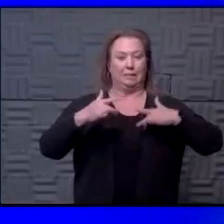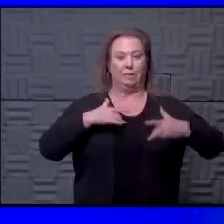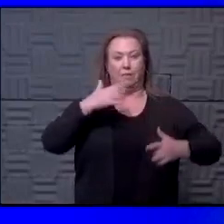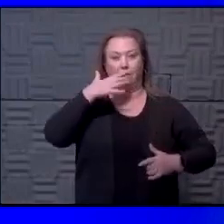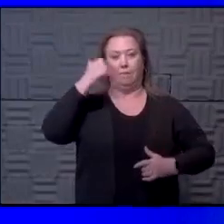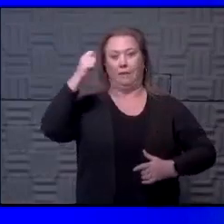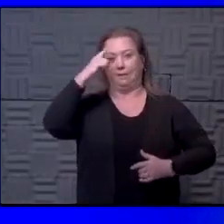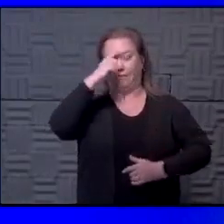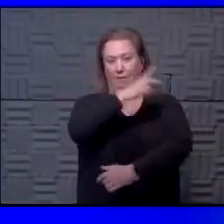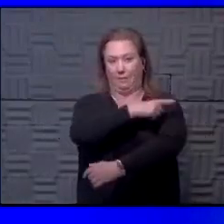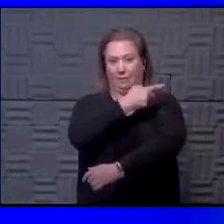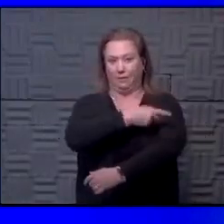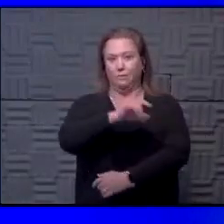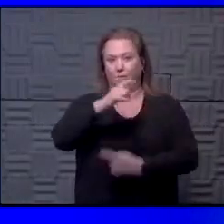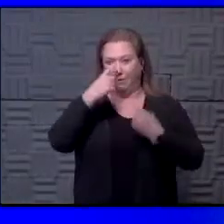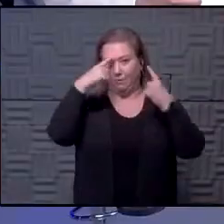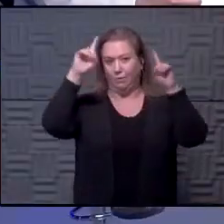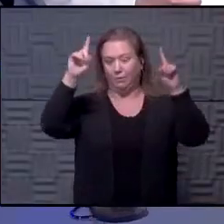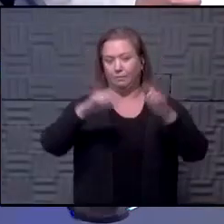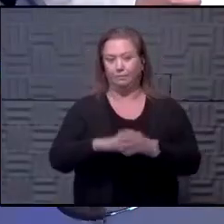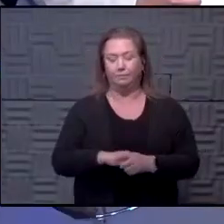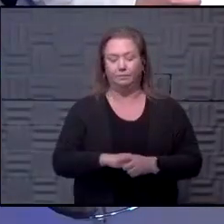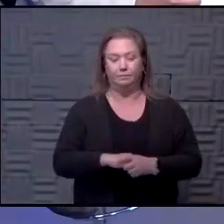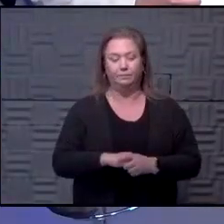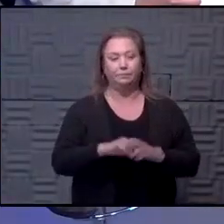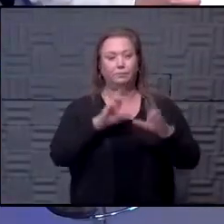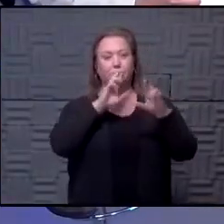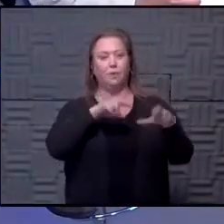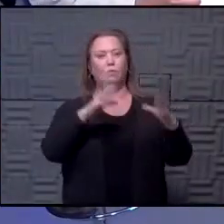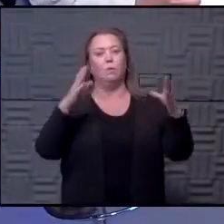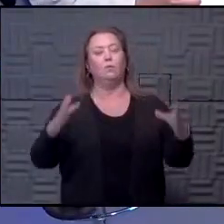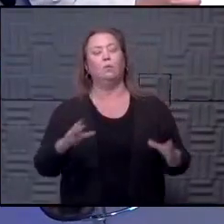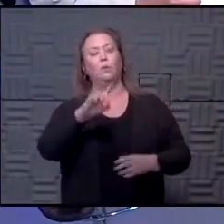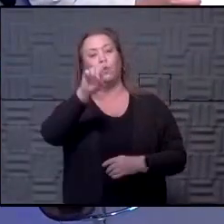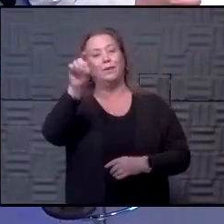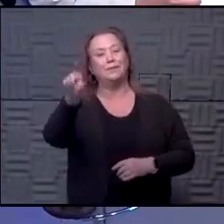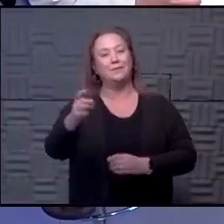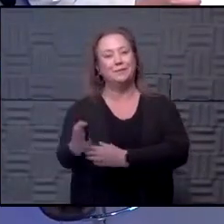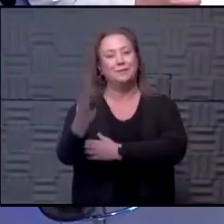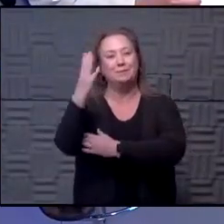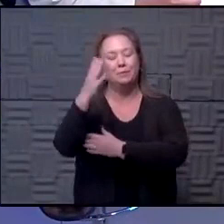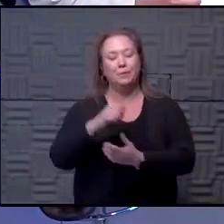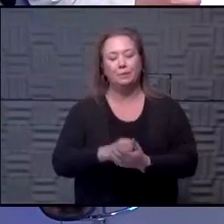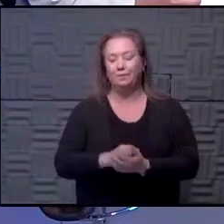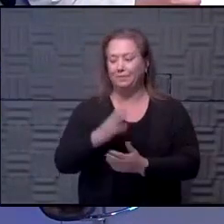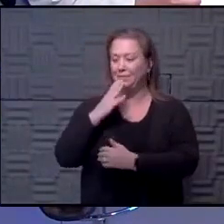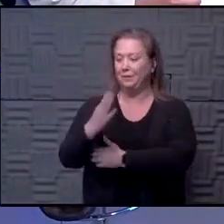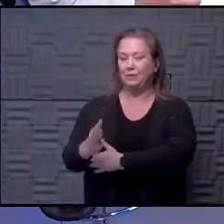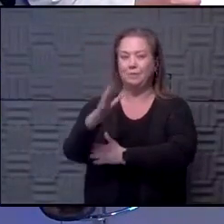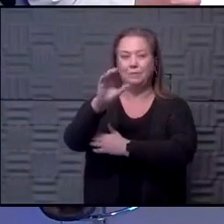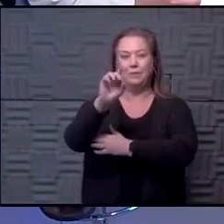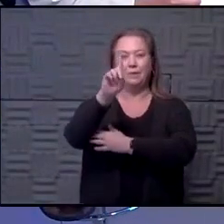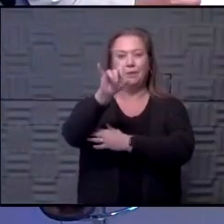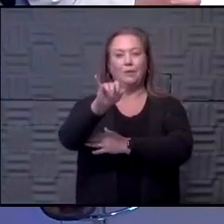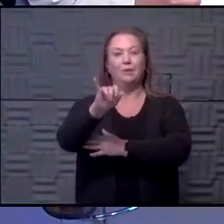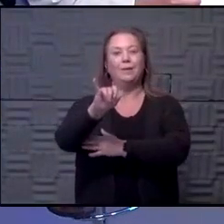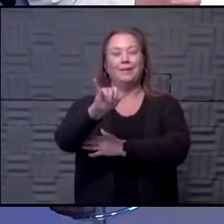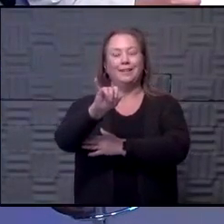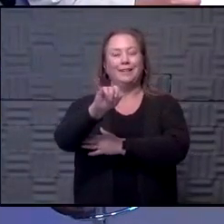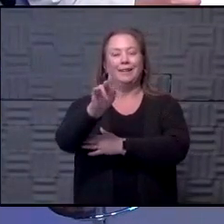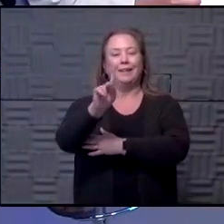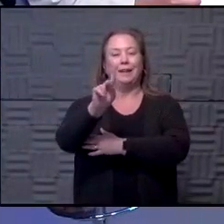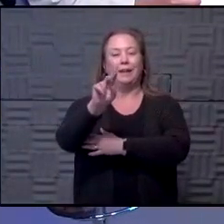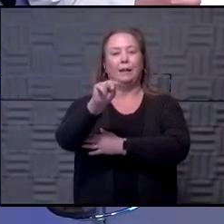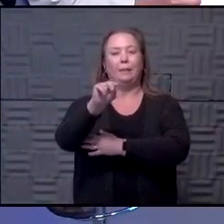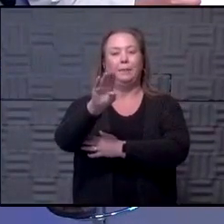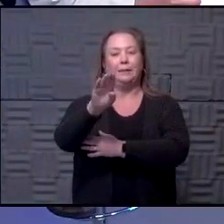thing for the patient right now. Does is to work. do that. Yeah. Let's see if there are reporter questions out there this morning. Good morning, Cody Holyoke with Cody. KMBC9 News.